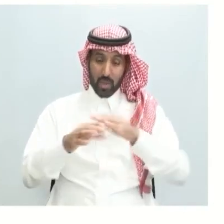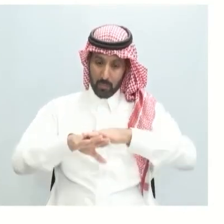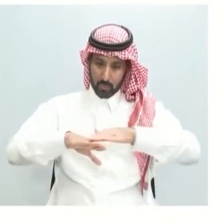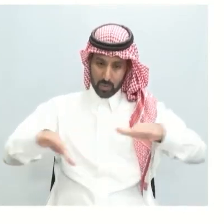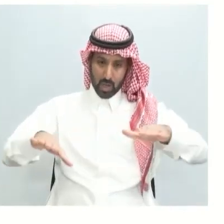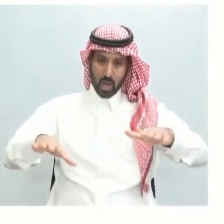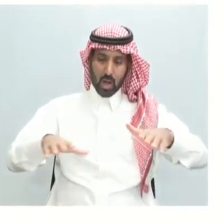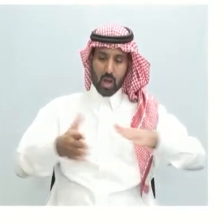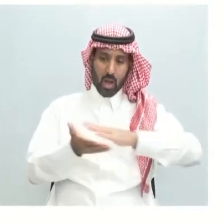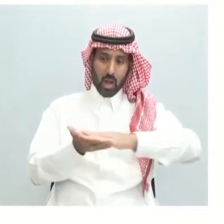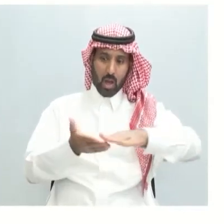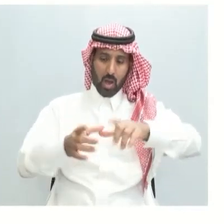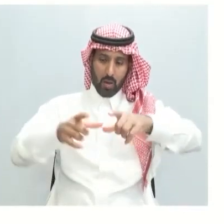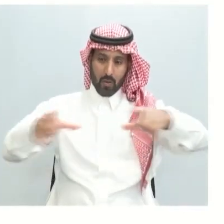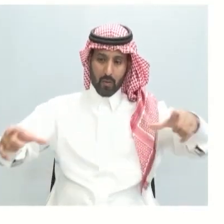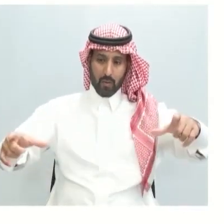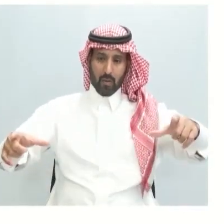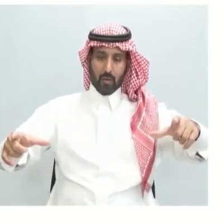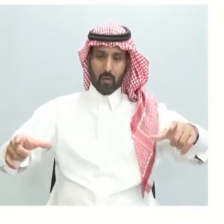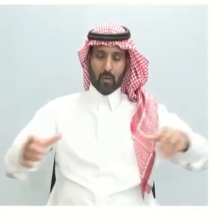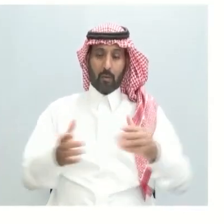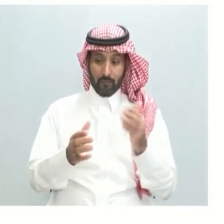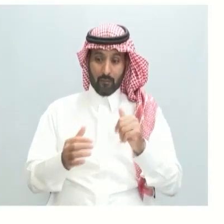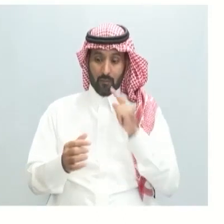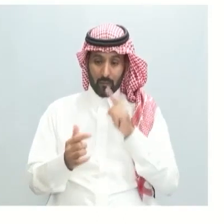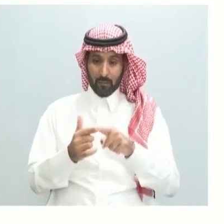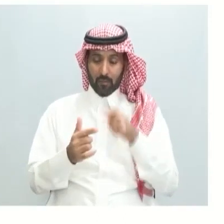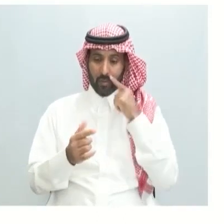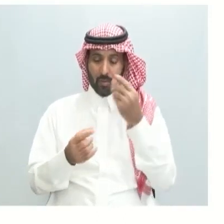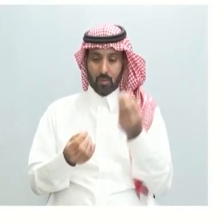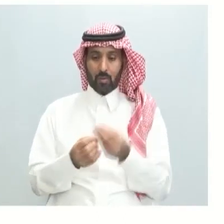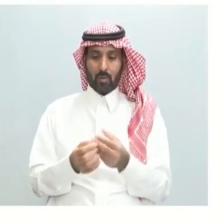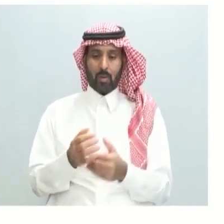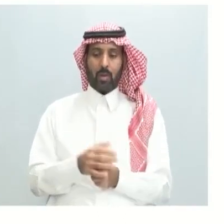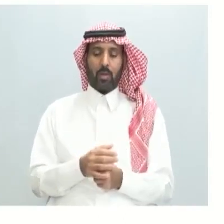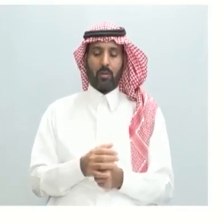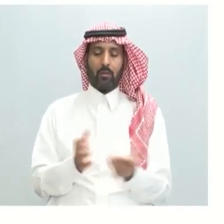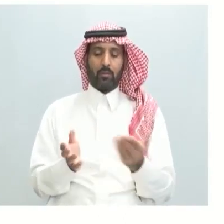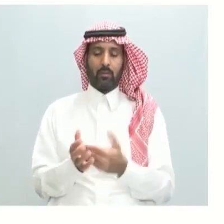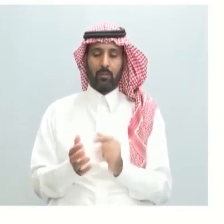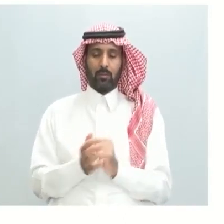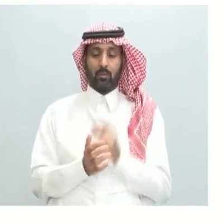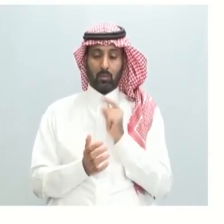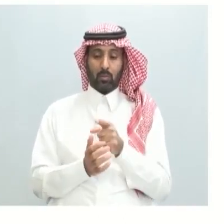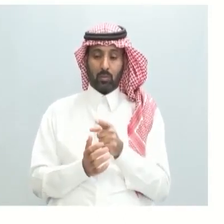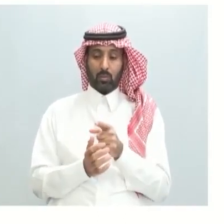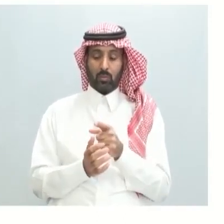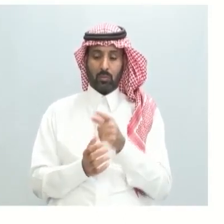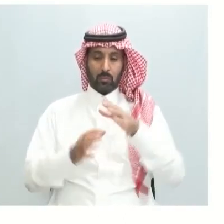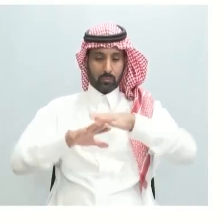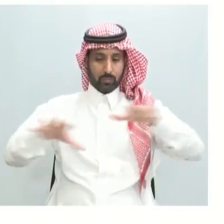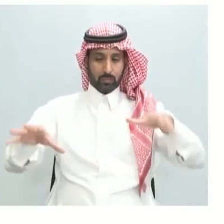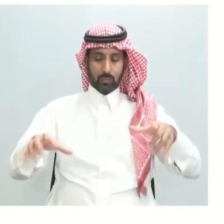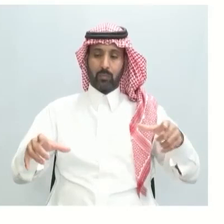for, also the same article, yes, to accommodate. To accommodate, it means that you have a